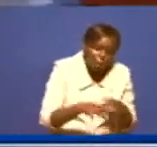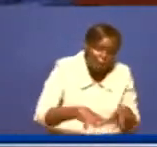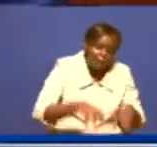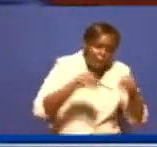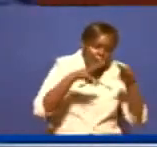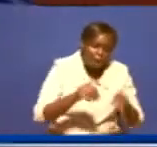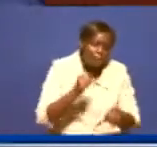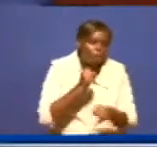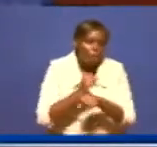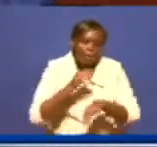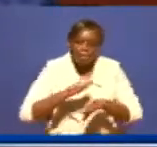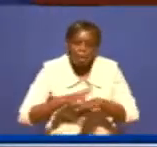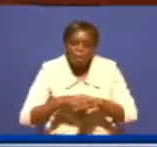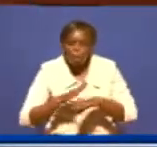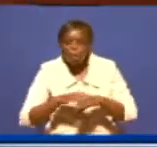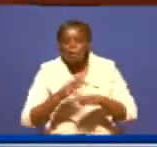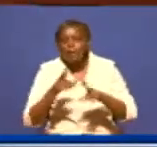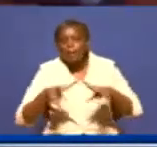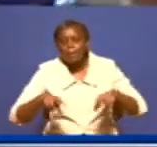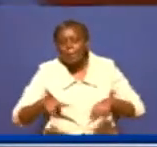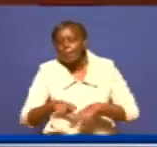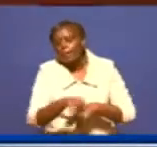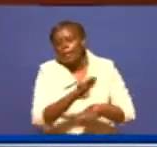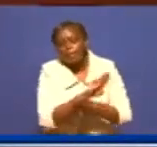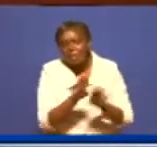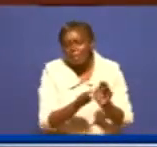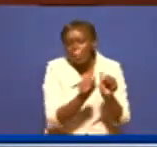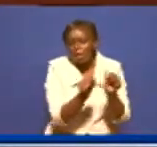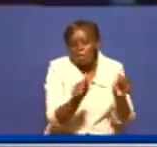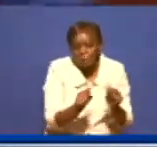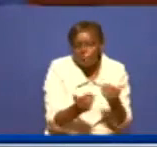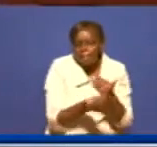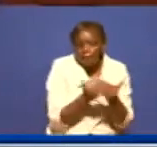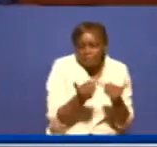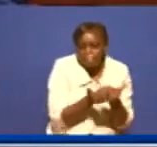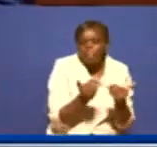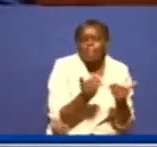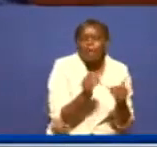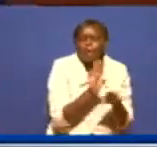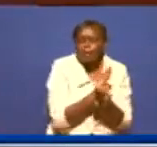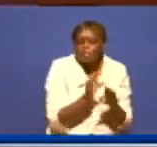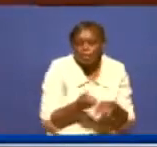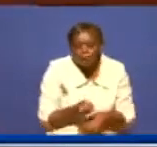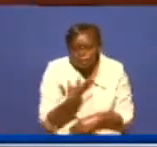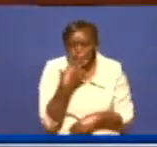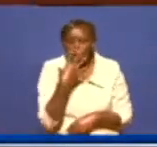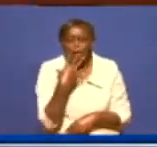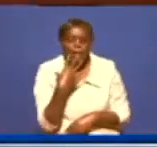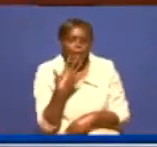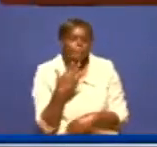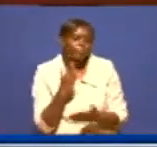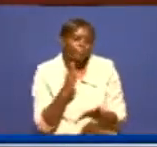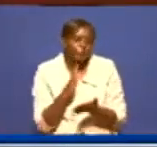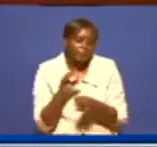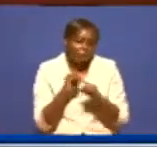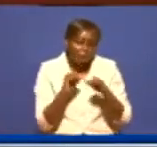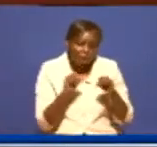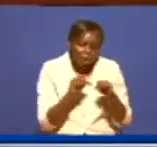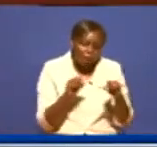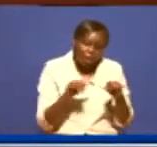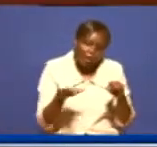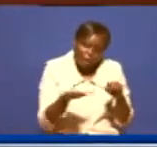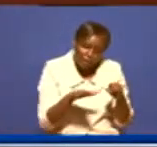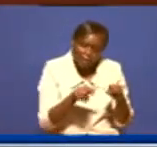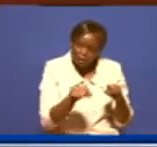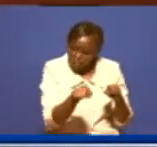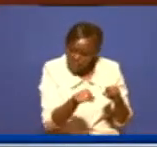working on the cutting, ensuring you, they take care of weeding their flowers, ensuring that they wash your cabros.